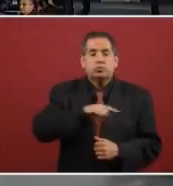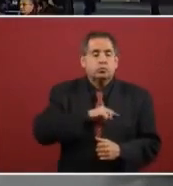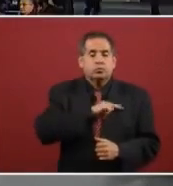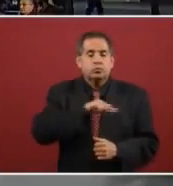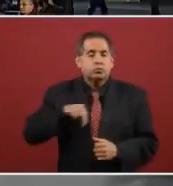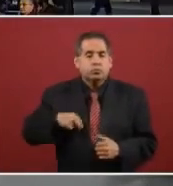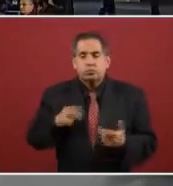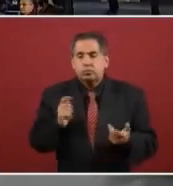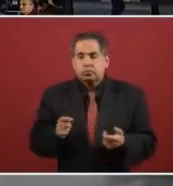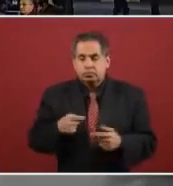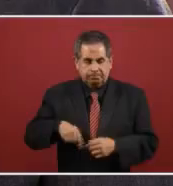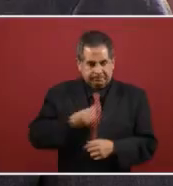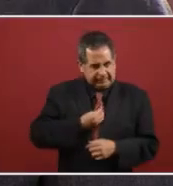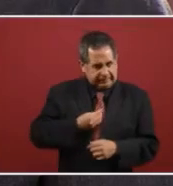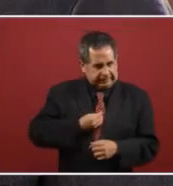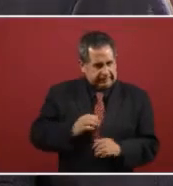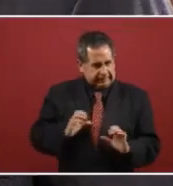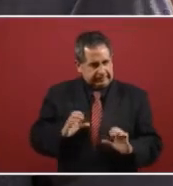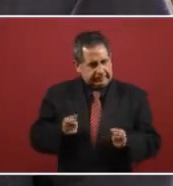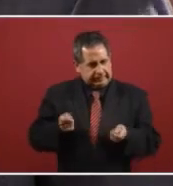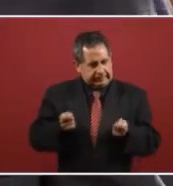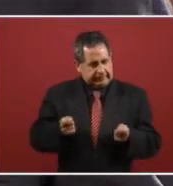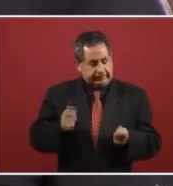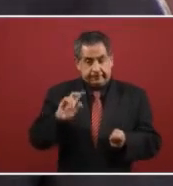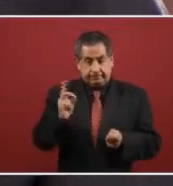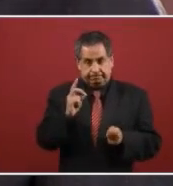estamos resistiendo We're resisting,